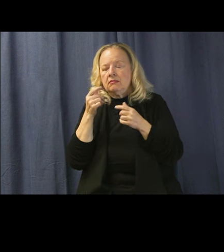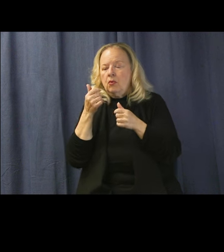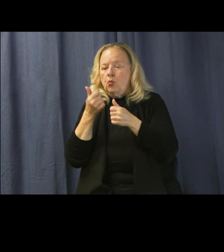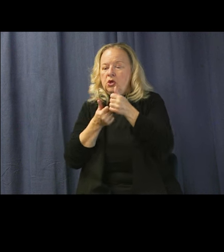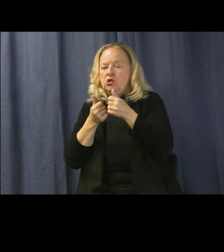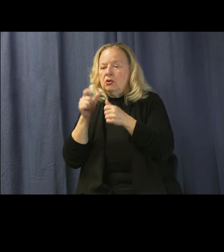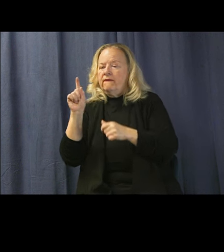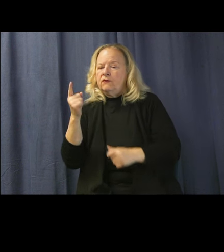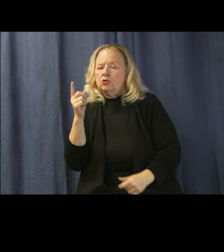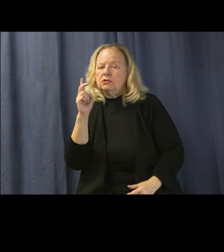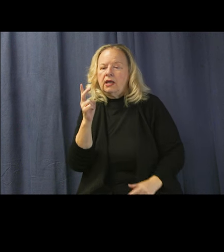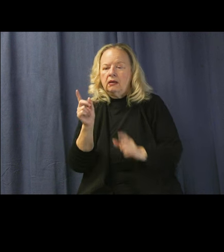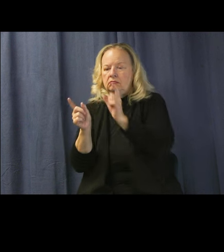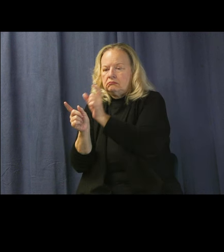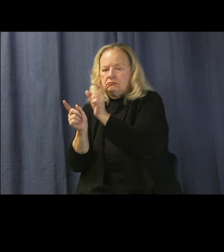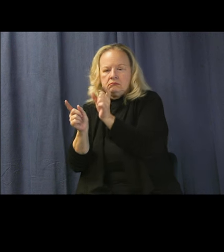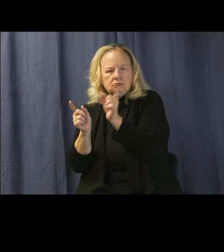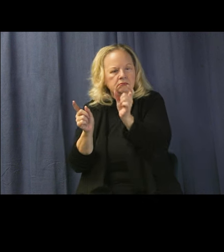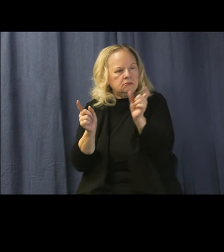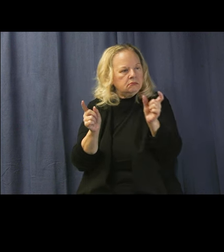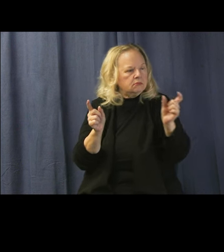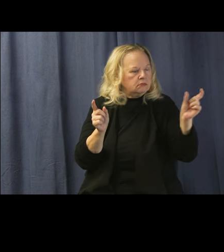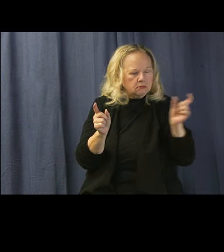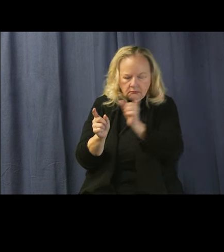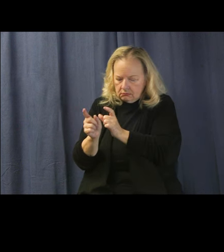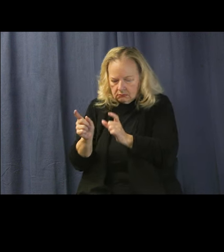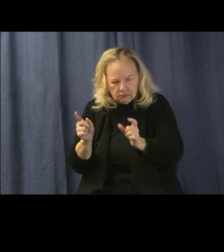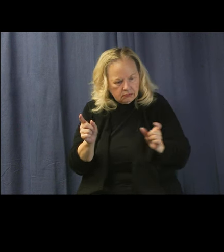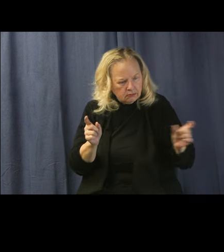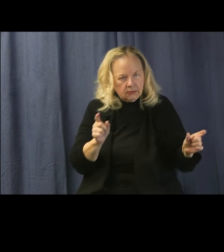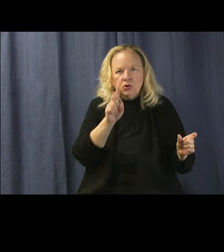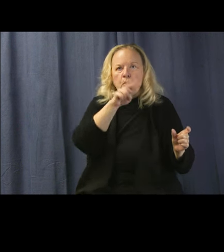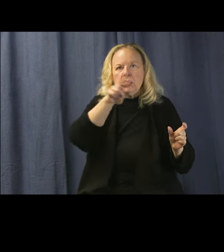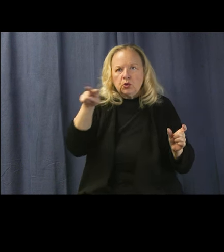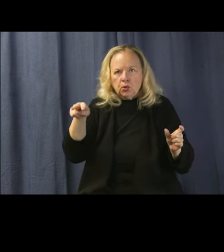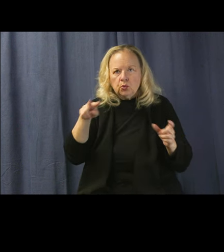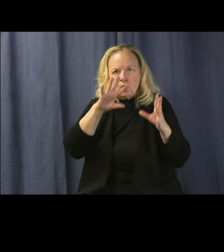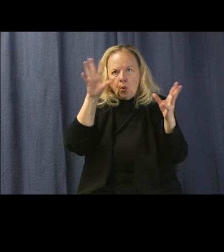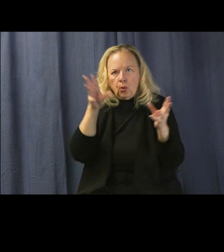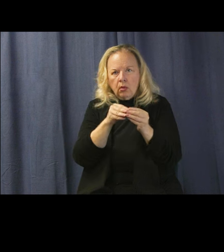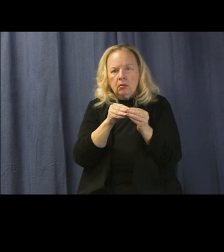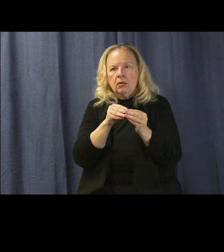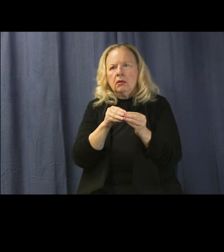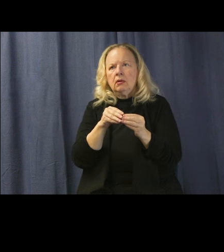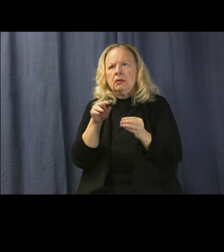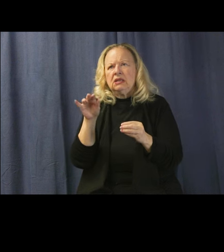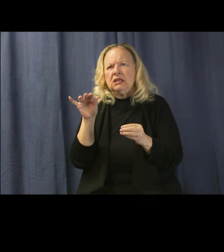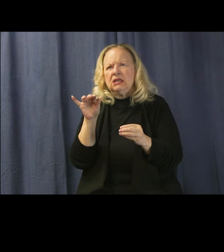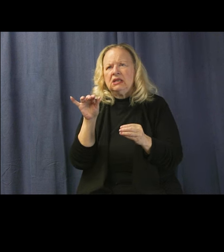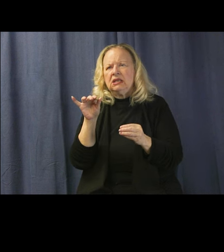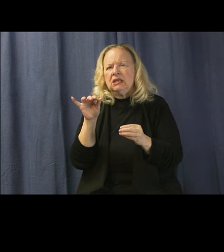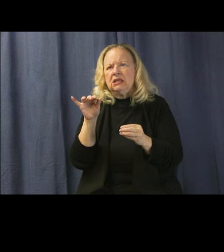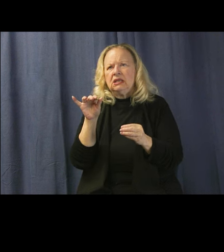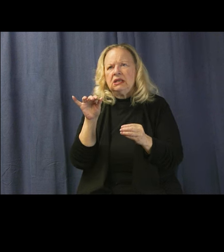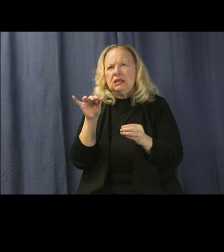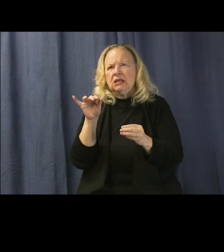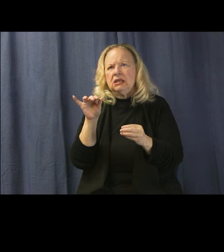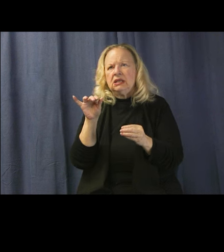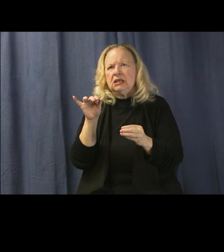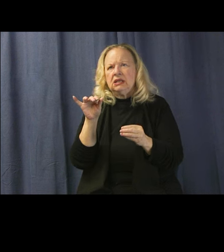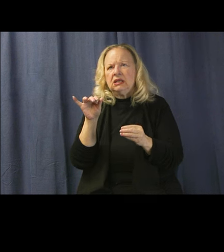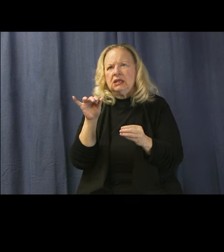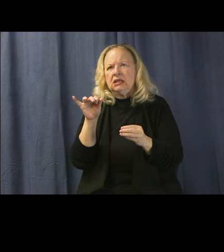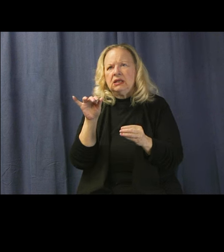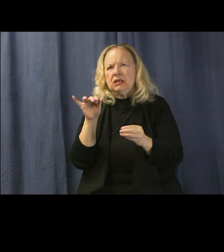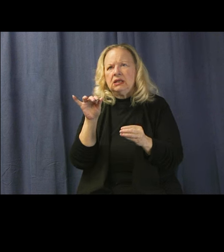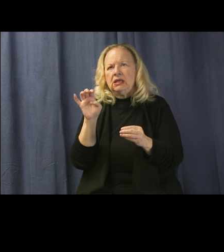there's 22 letters. Now, watch this. What did he say? Say Yehi Or.